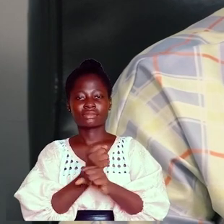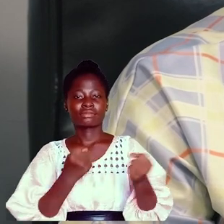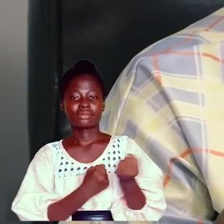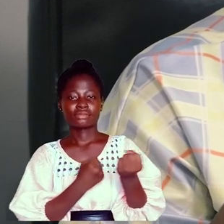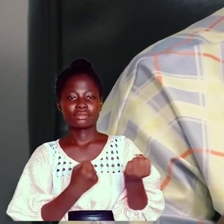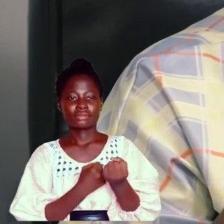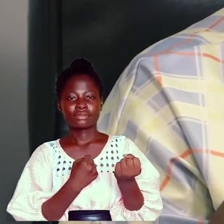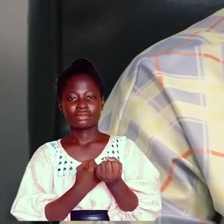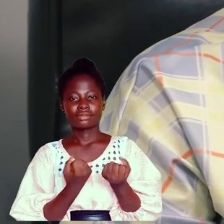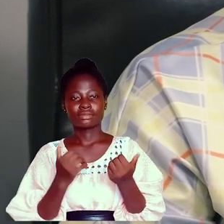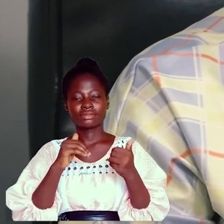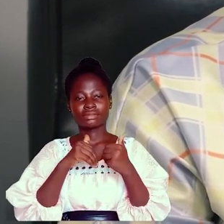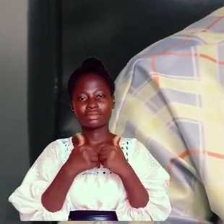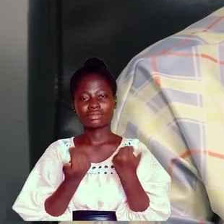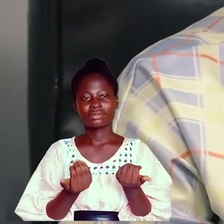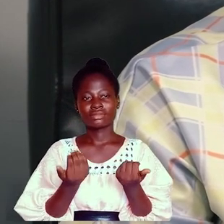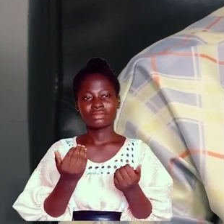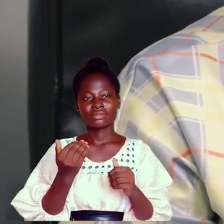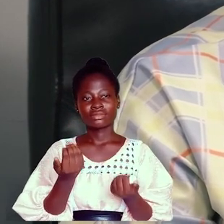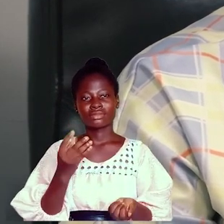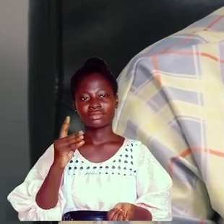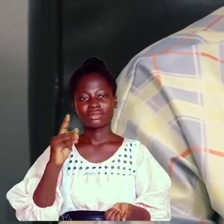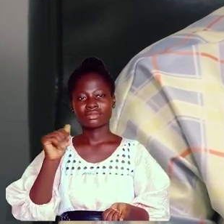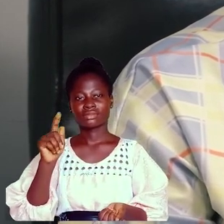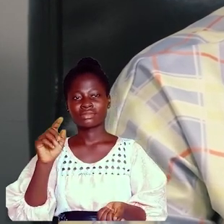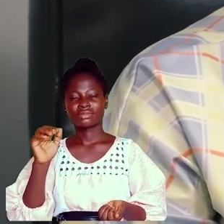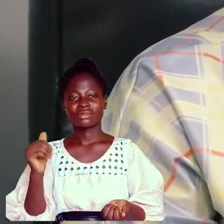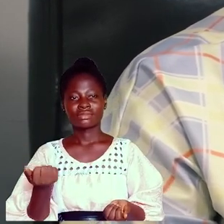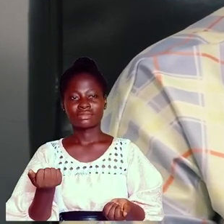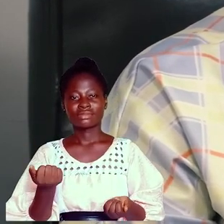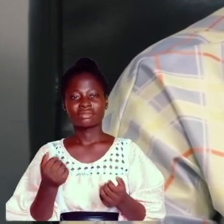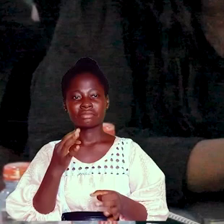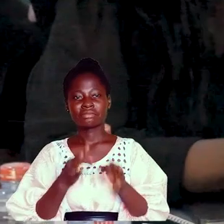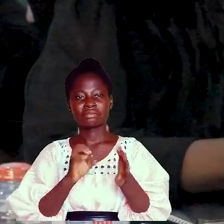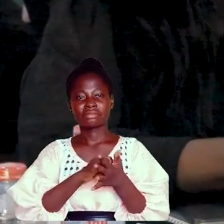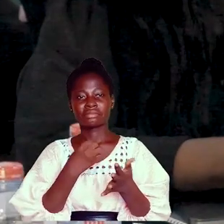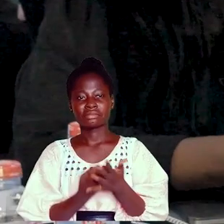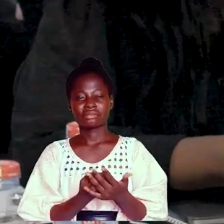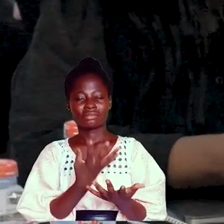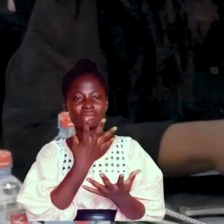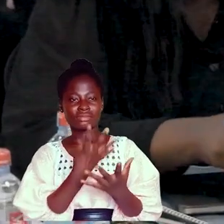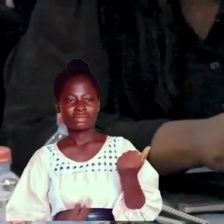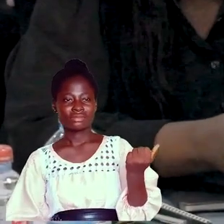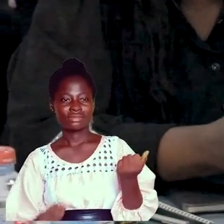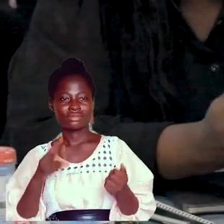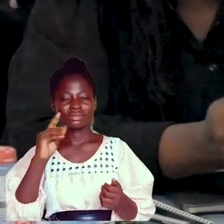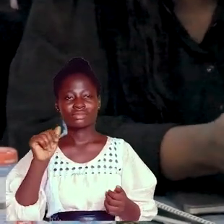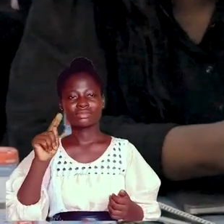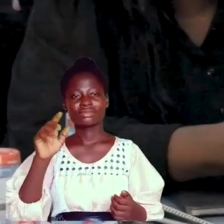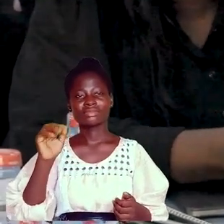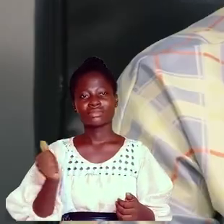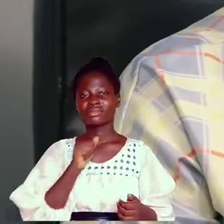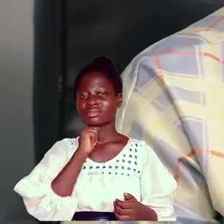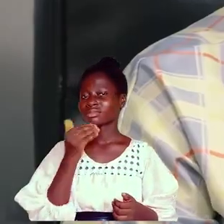by reliable data and evidence. So in the absence of the disability data in these institutions